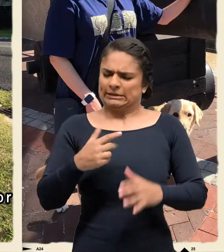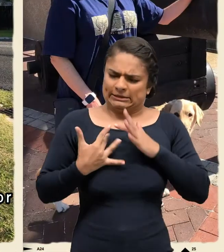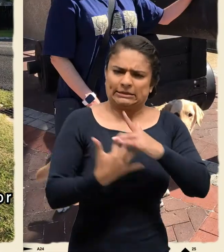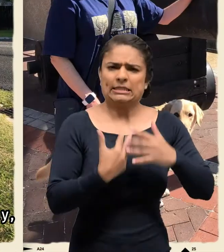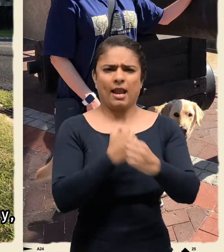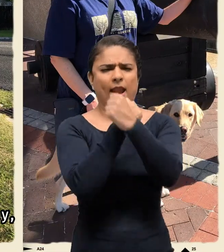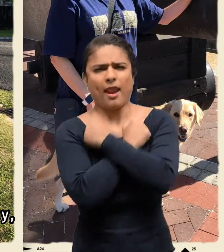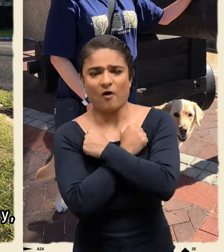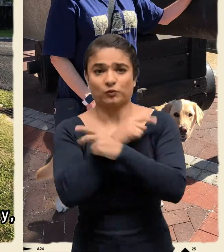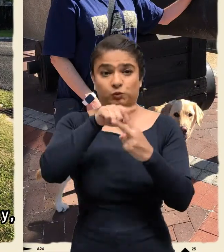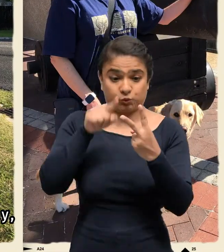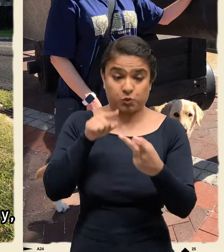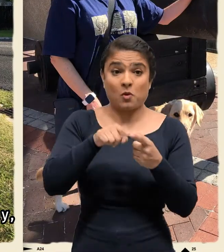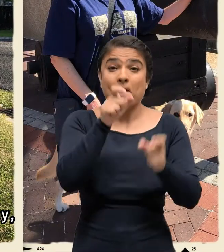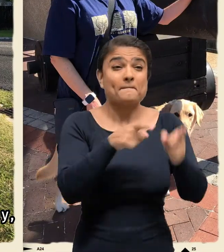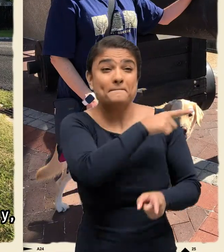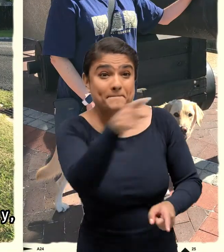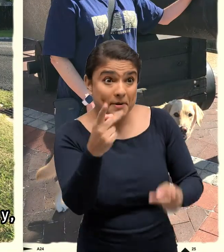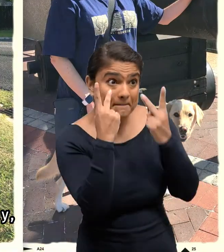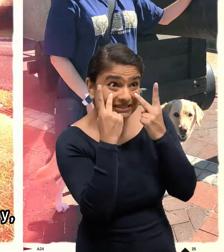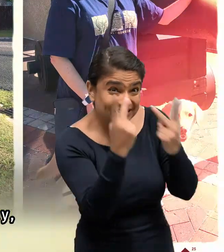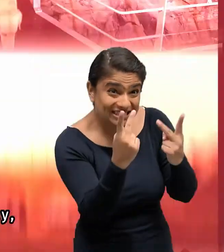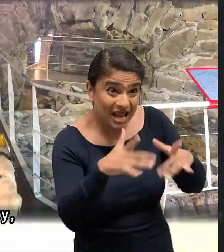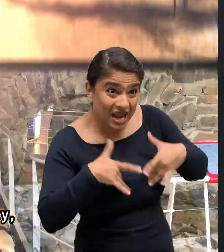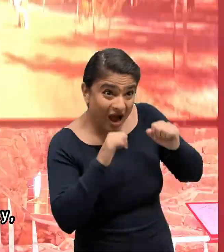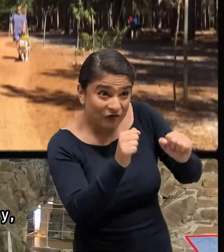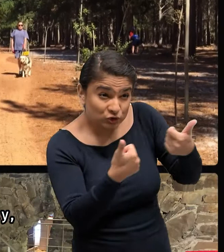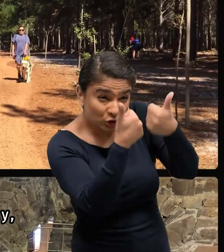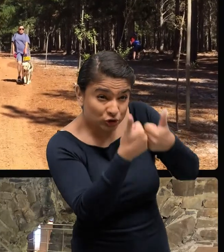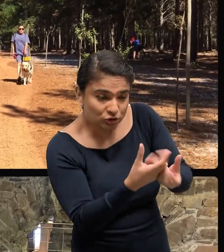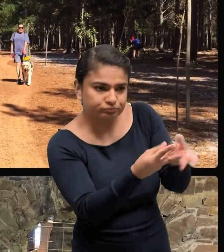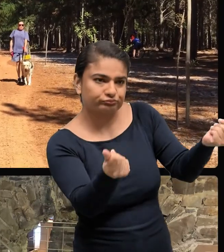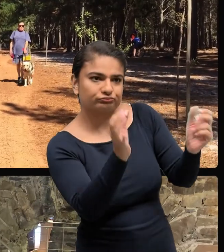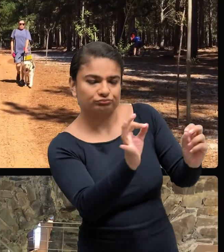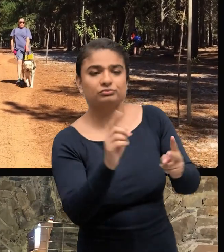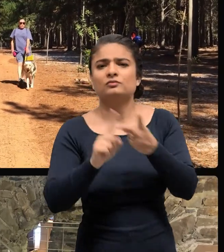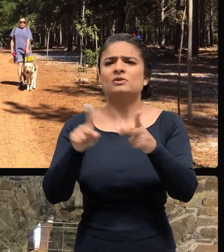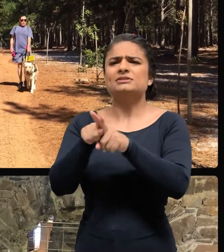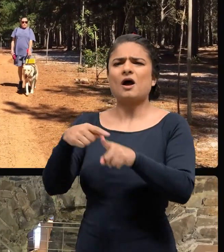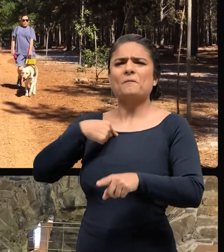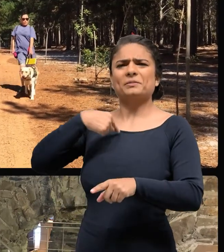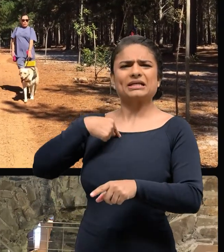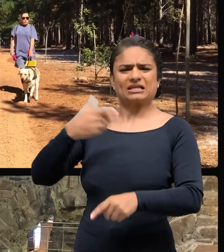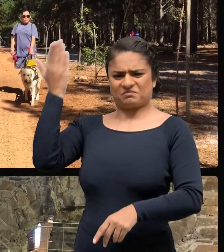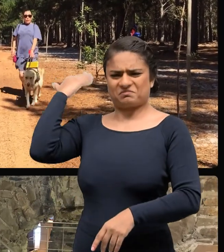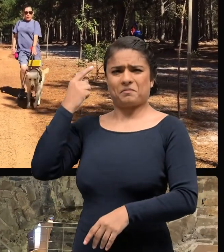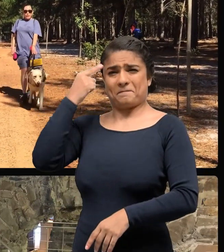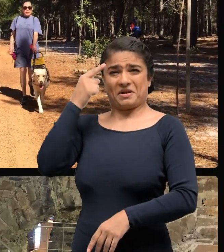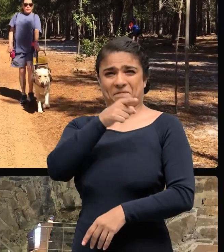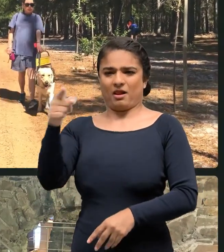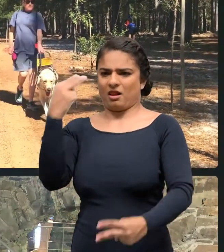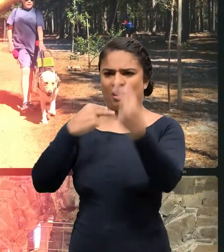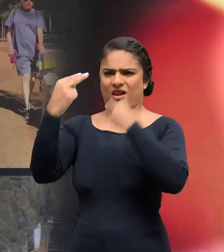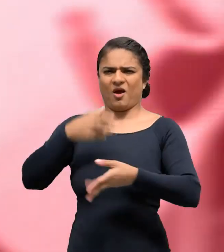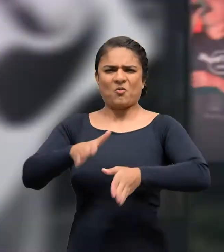things: helping people see their own lives and their challenges in a different way, and demystifying the abilities of those who are blind